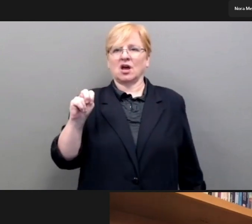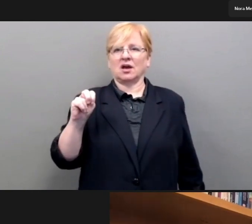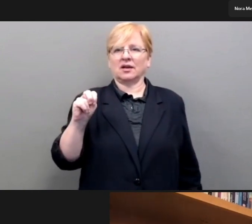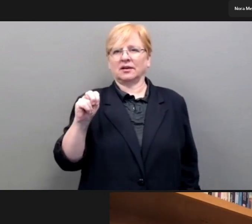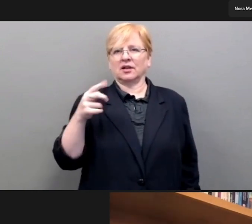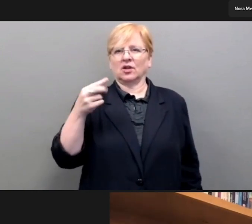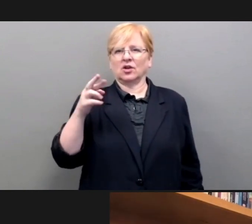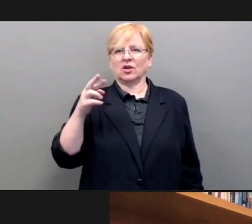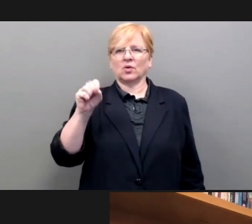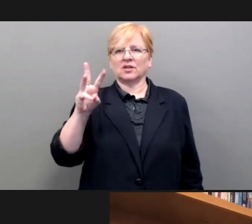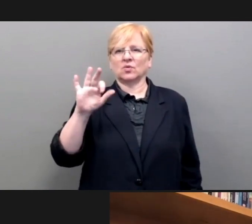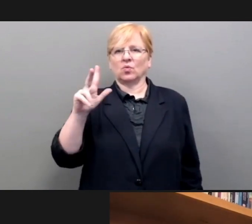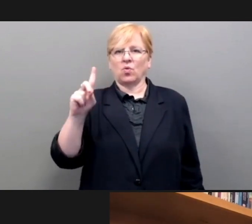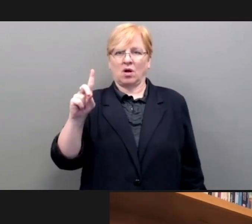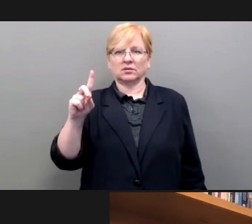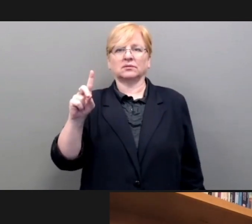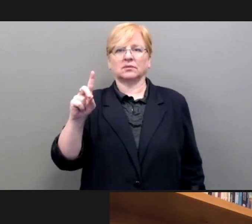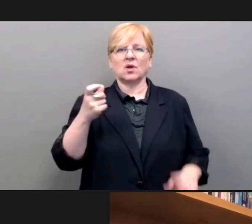Newsroom.